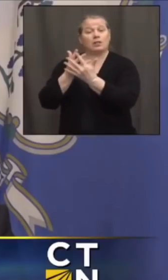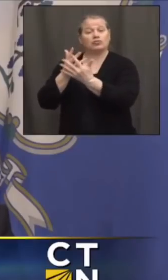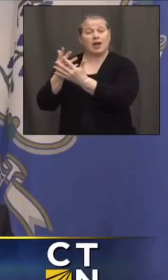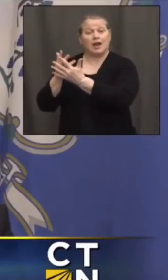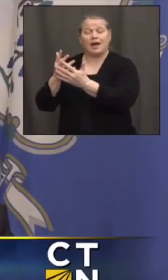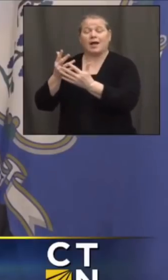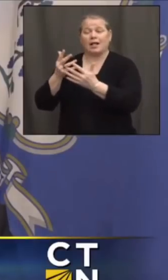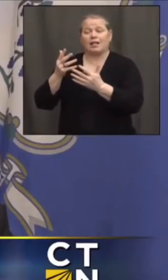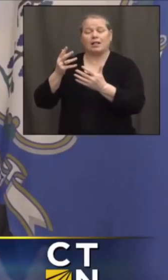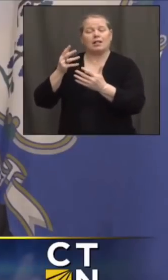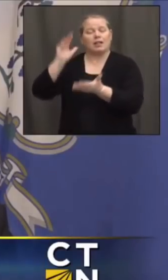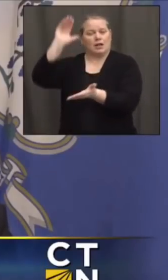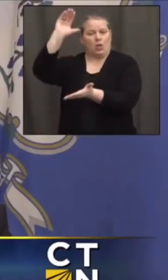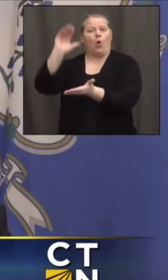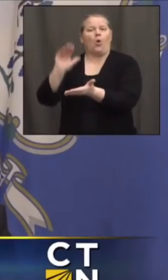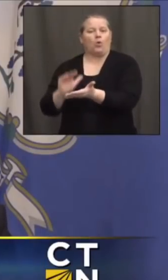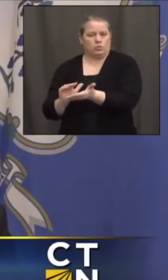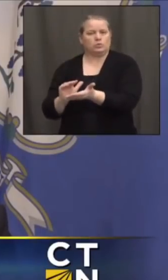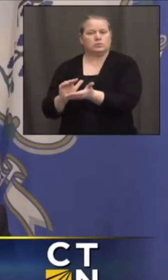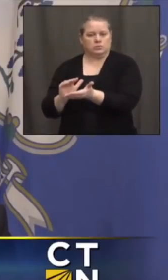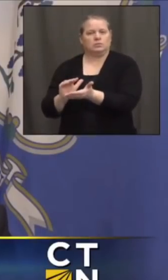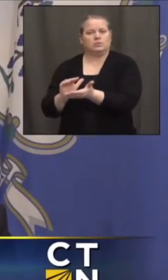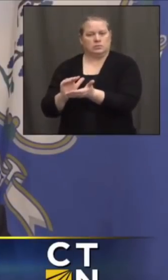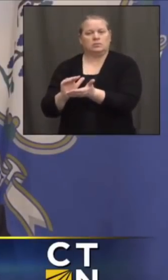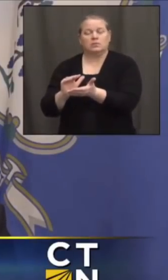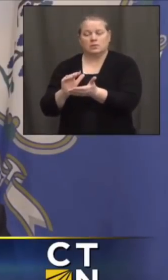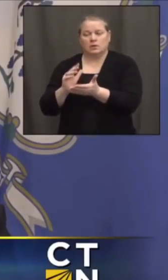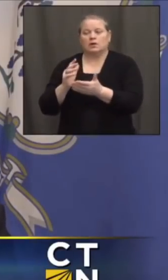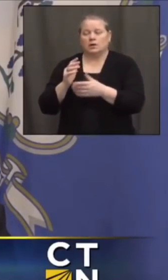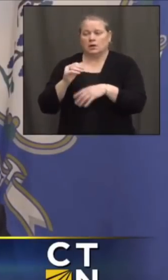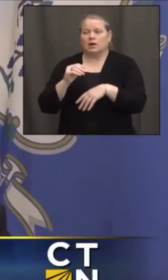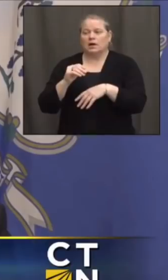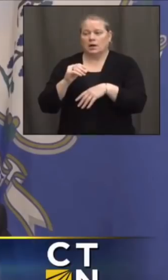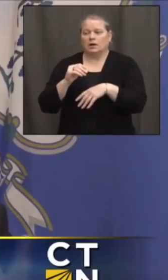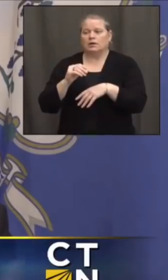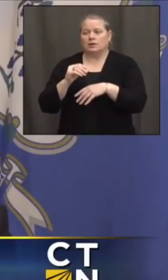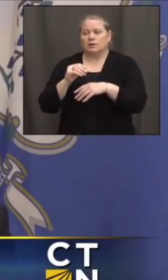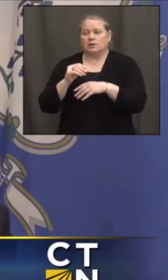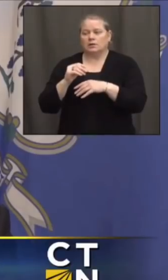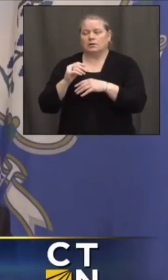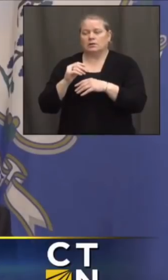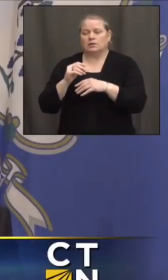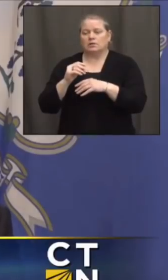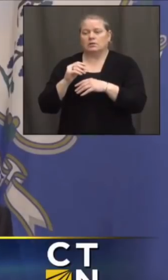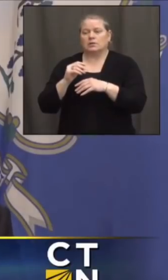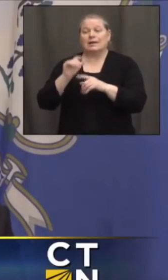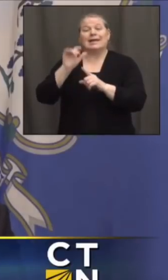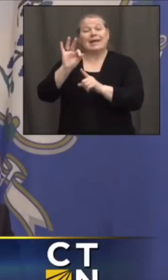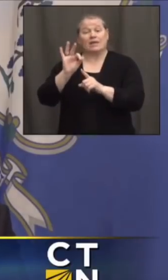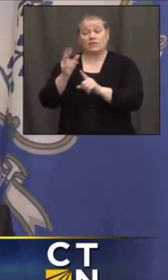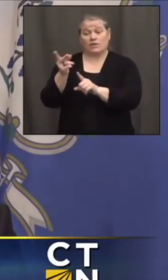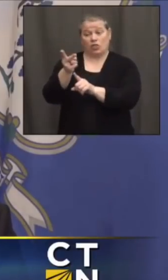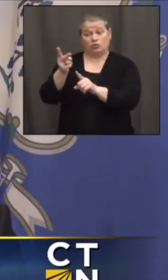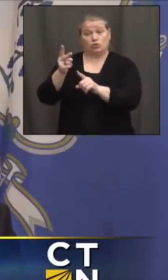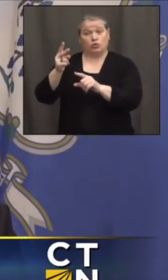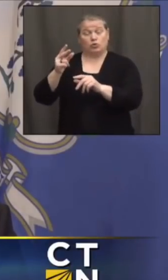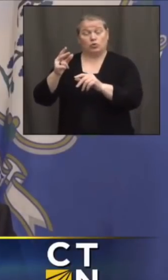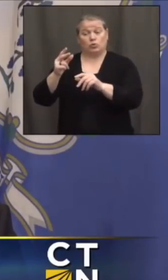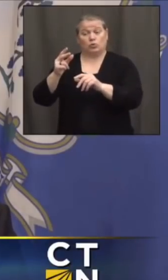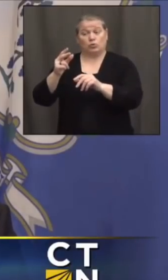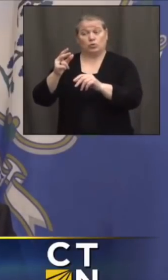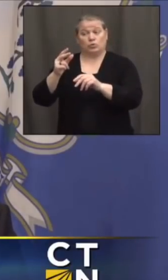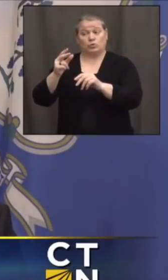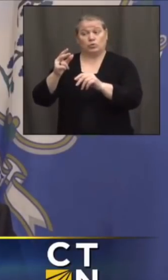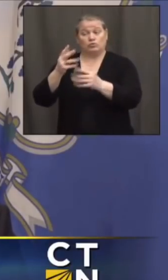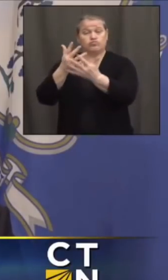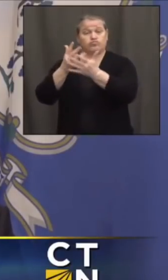decade. We've got we will have additional capacity even if these two facilities are closed down